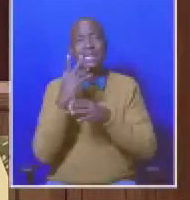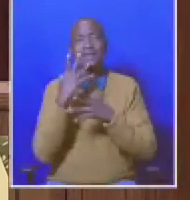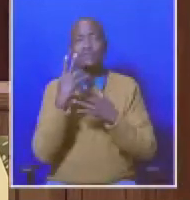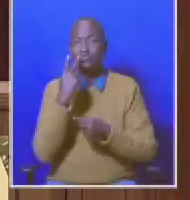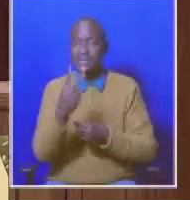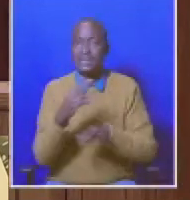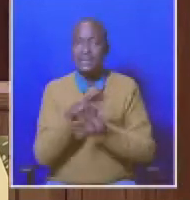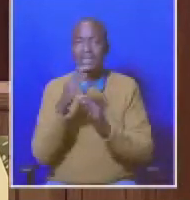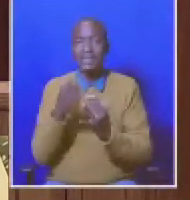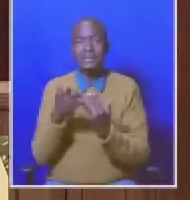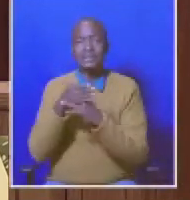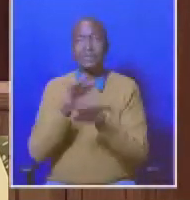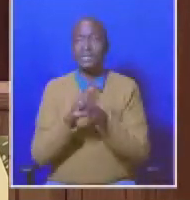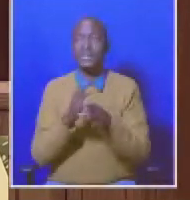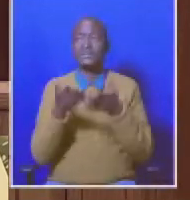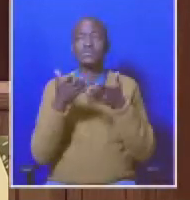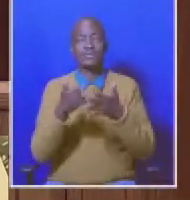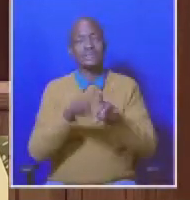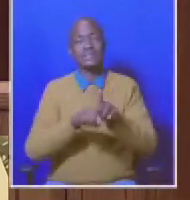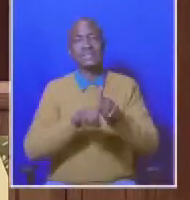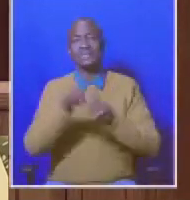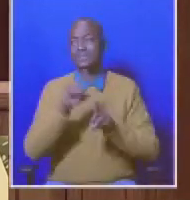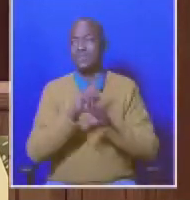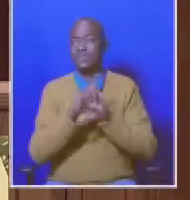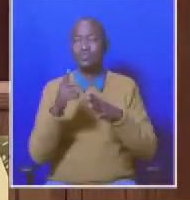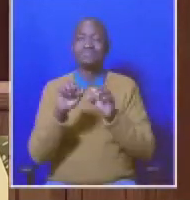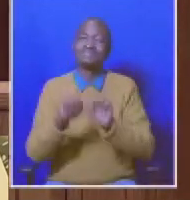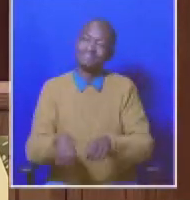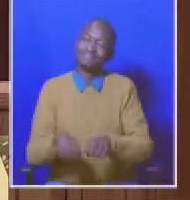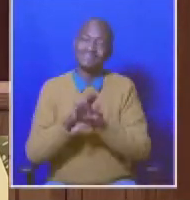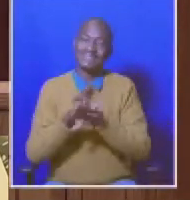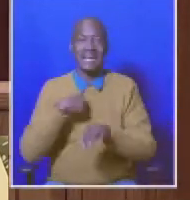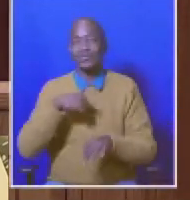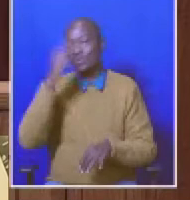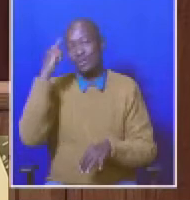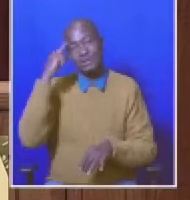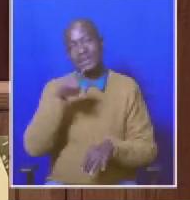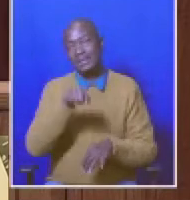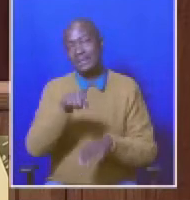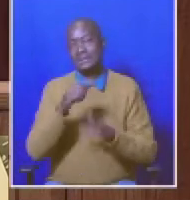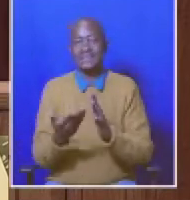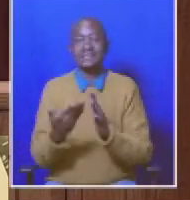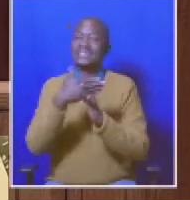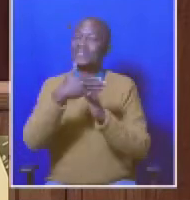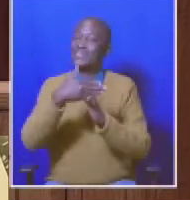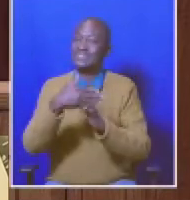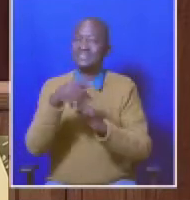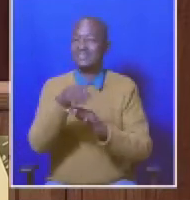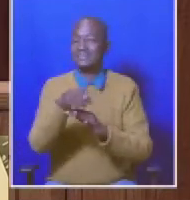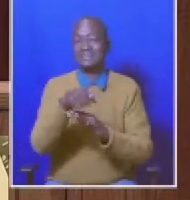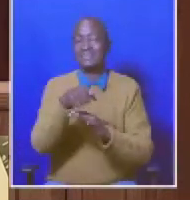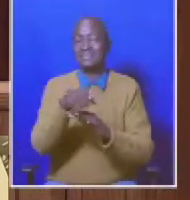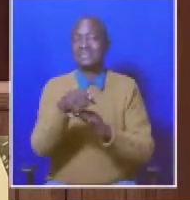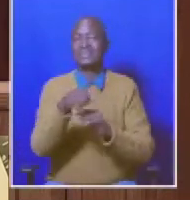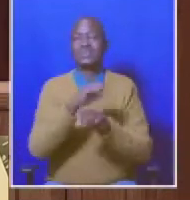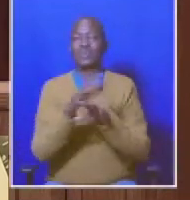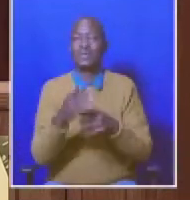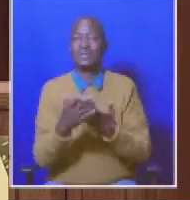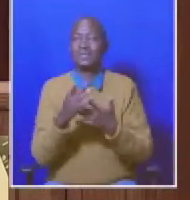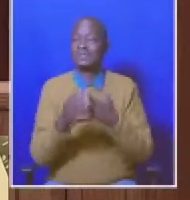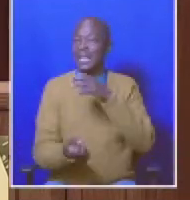nature that has been successful. So respectfully, I do not think that such an intervention is going to bear any